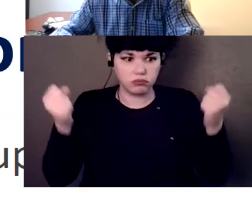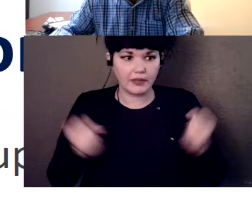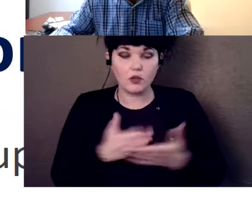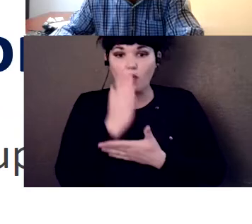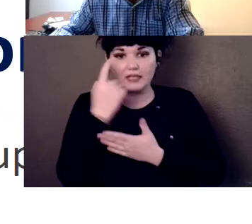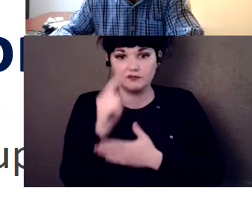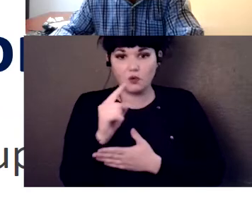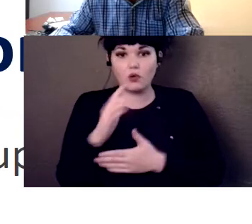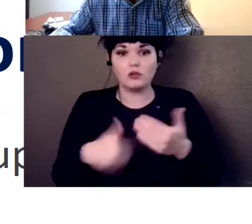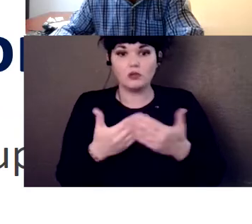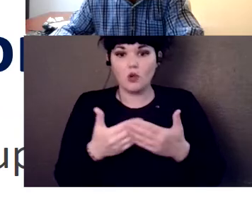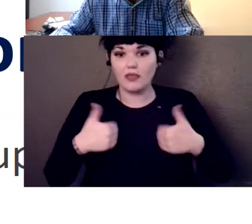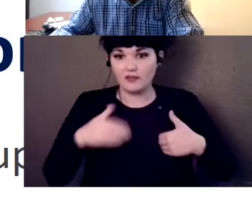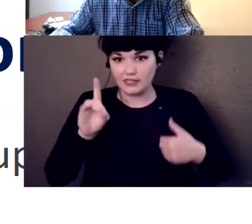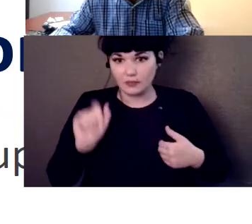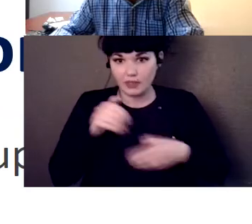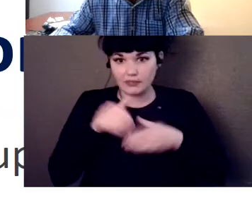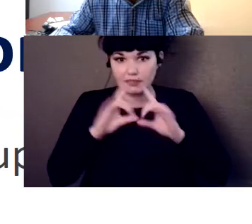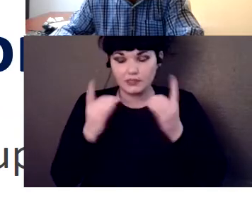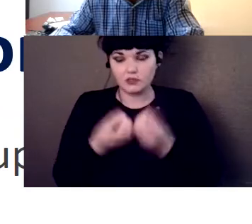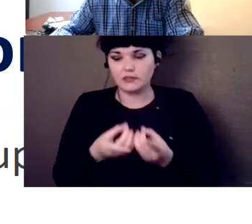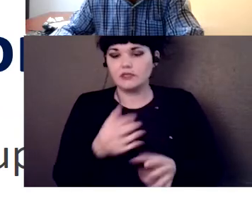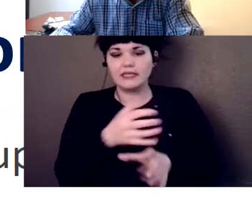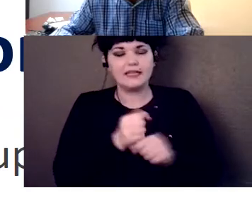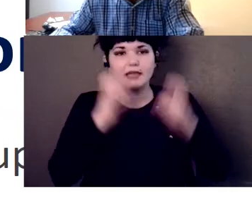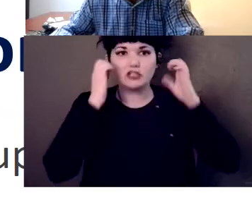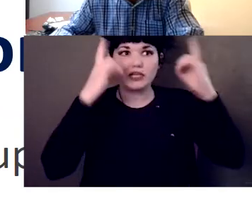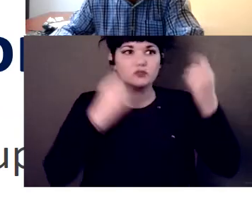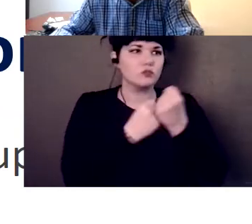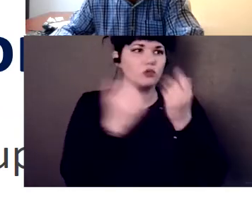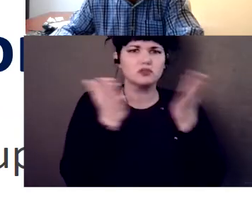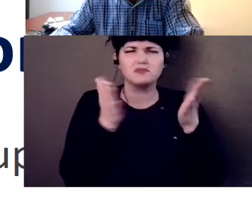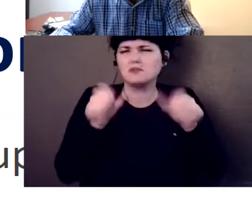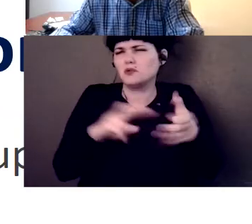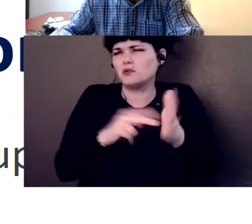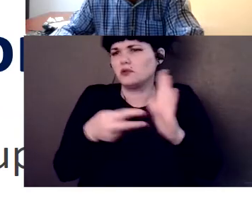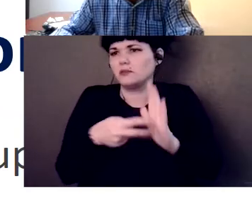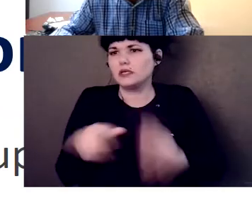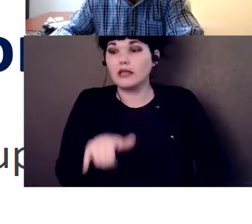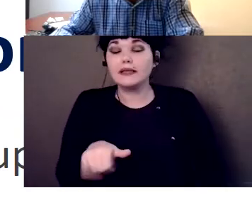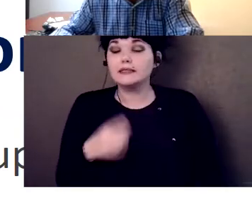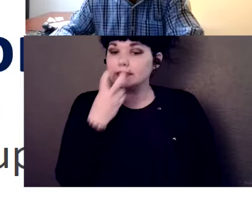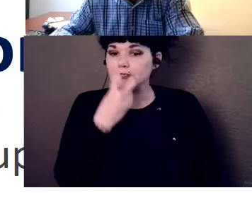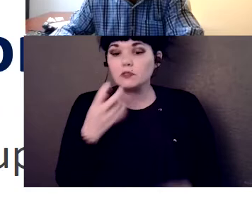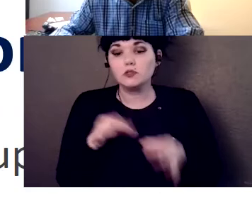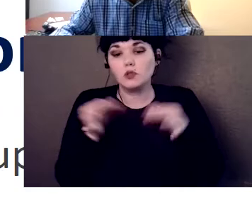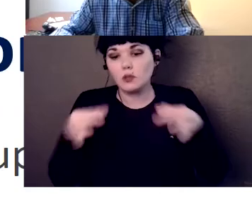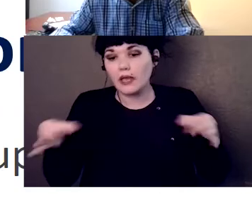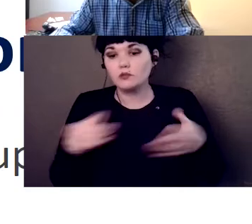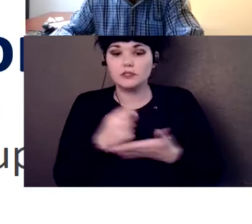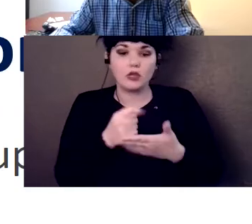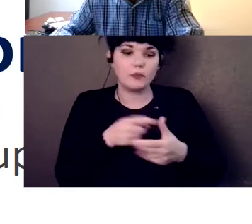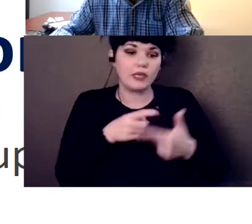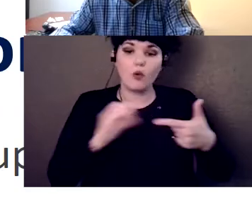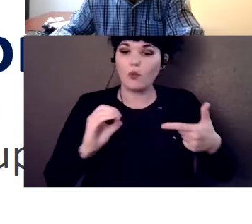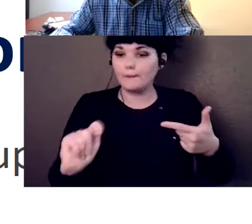the district. Obtaining educational supports and services, that could be anything from a child who needs speech, language therapy, occupational therapy,